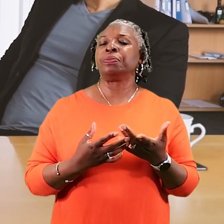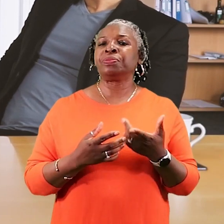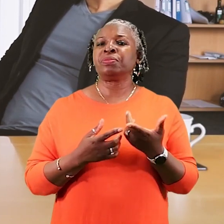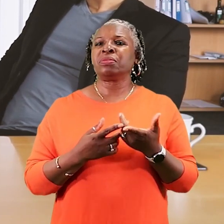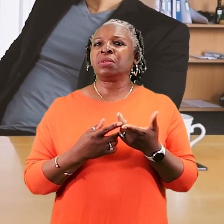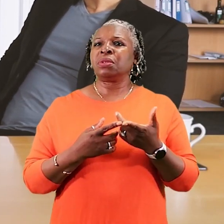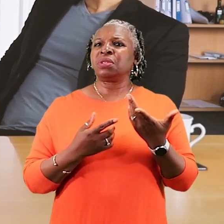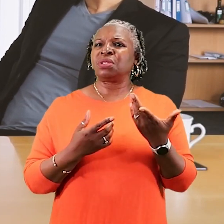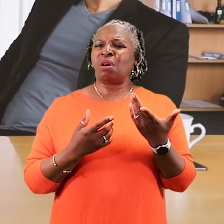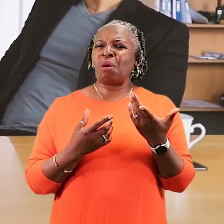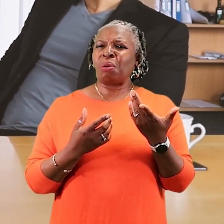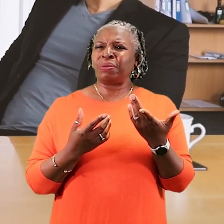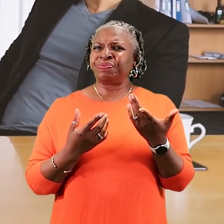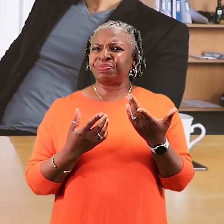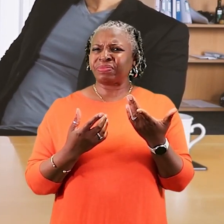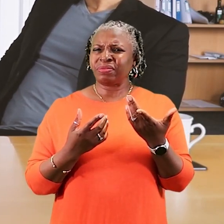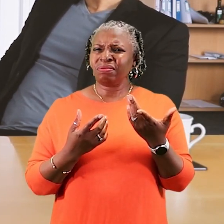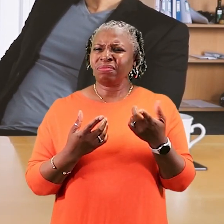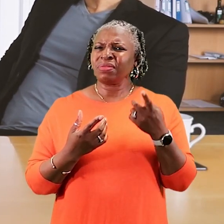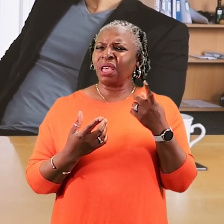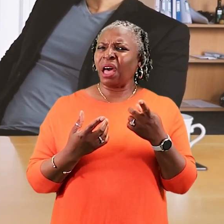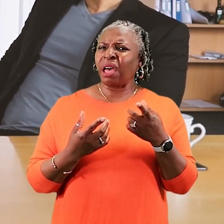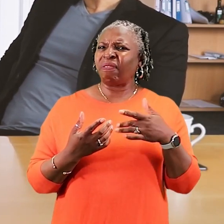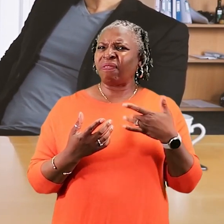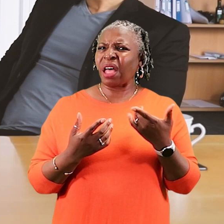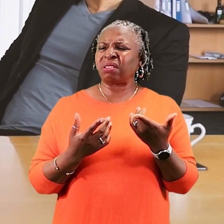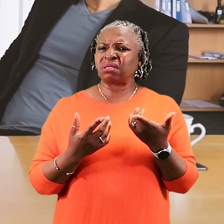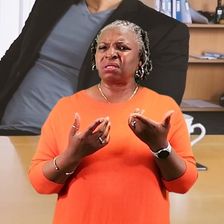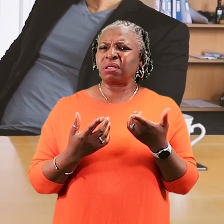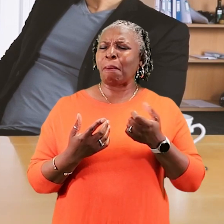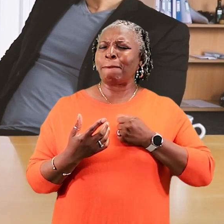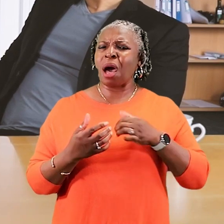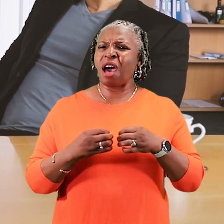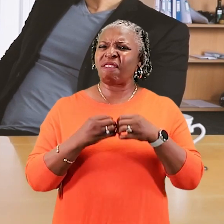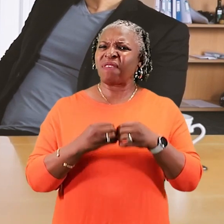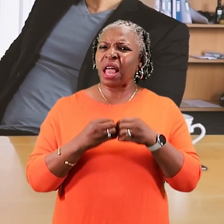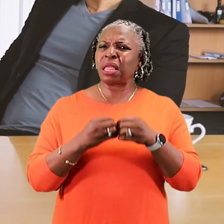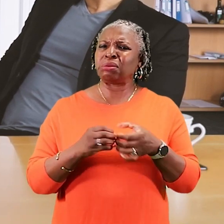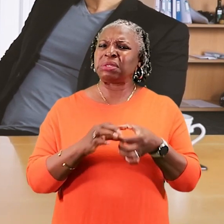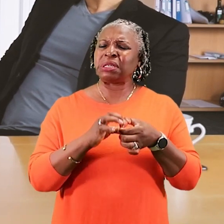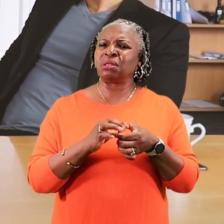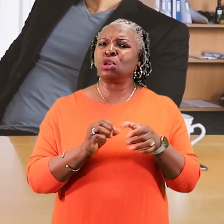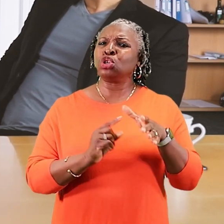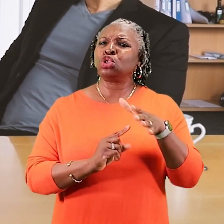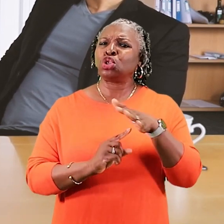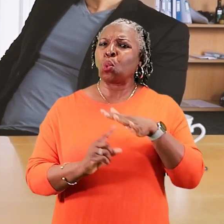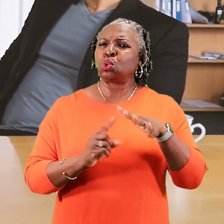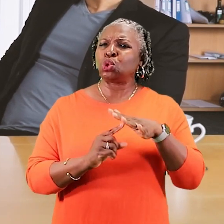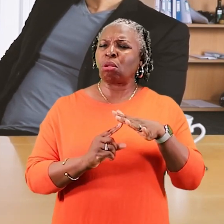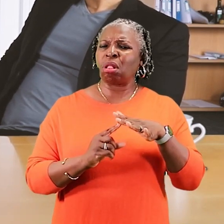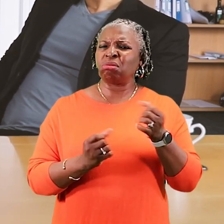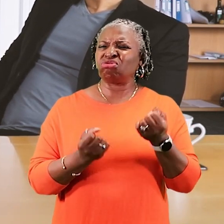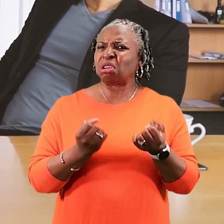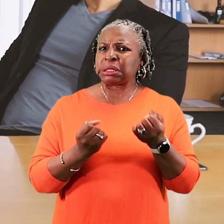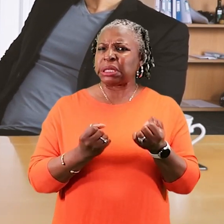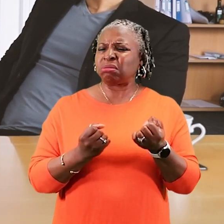Racial Relations Committee. I just felt there was a slight hypocrisy at the time. And so, my values around social justice, I don't have to